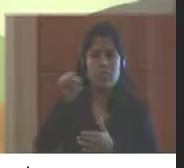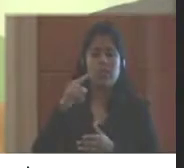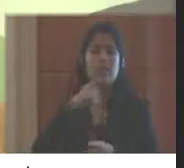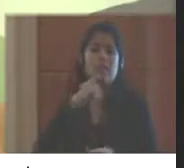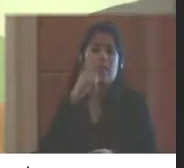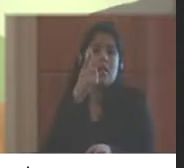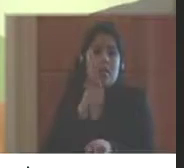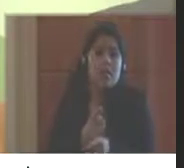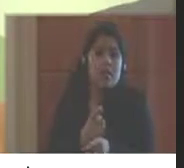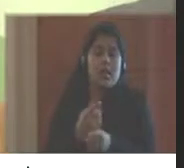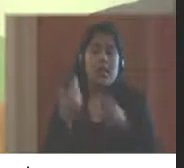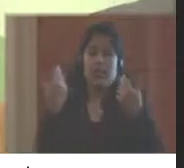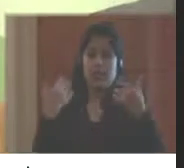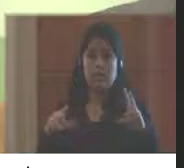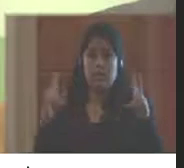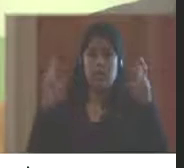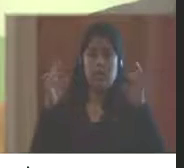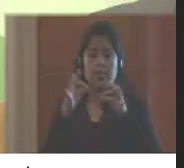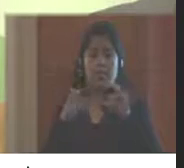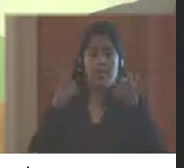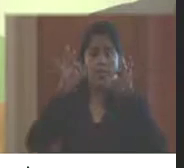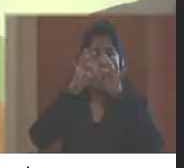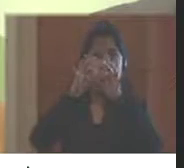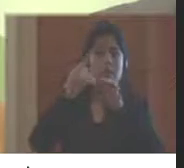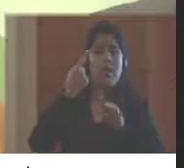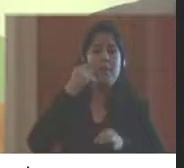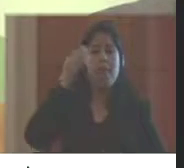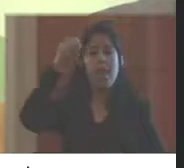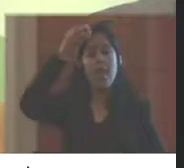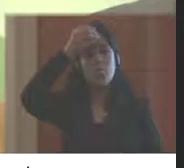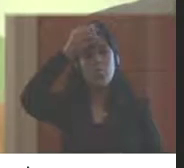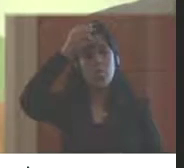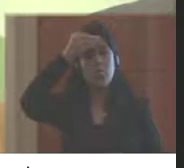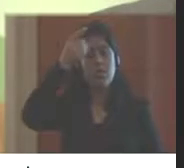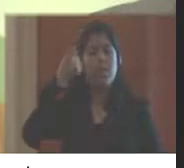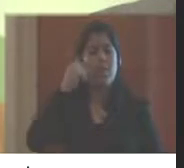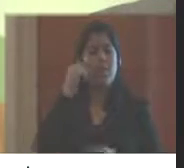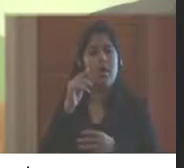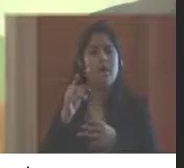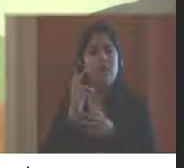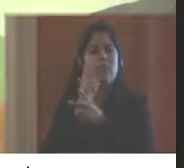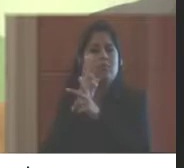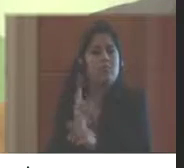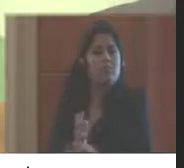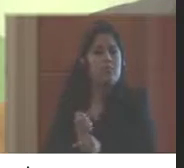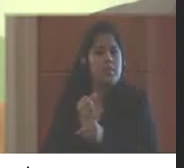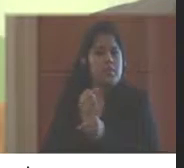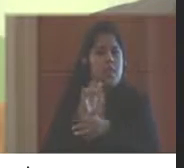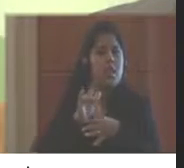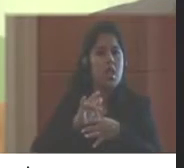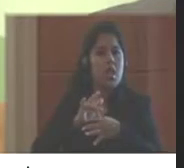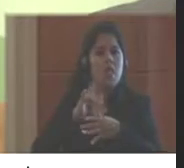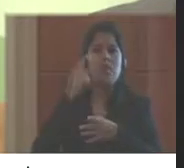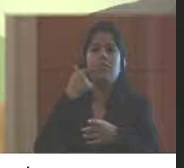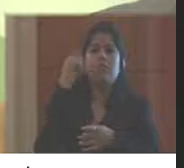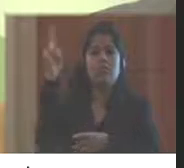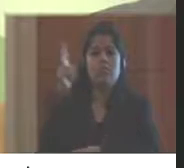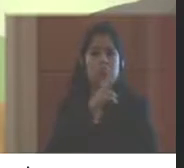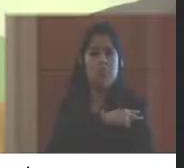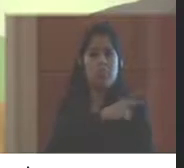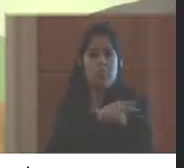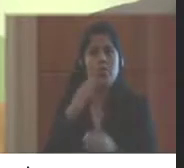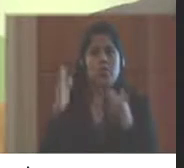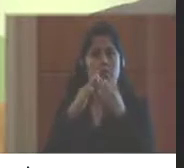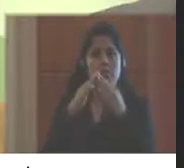And the other question is if the issue of education to prevent risk is truly being